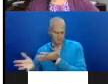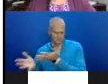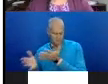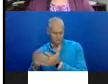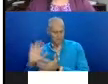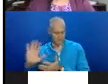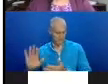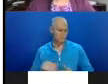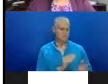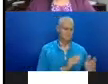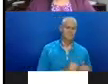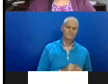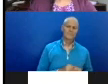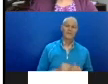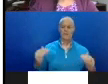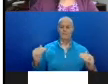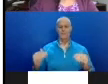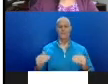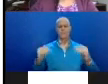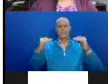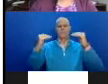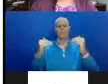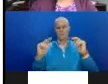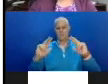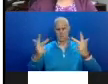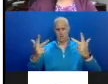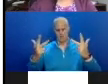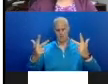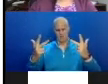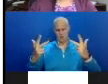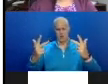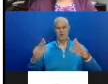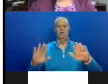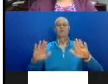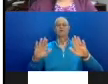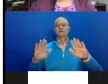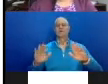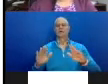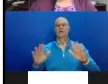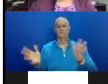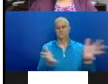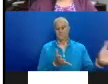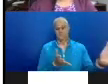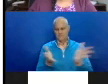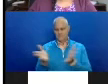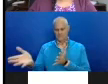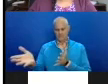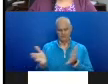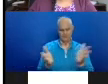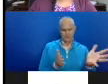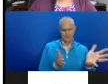well. Then that would move to the third phase, which is then being able to help facilitate